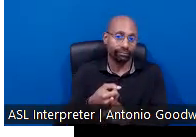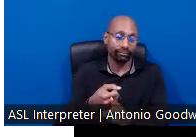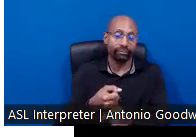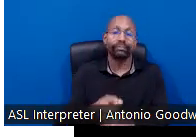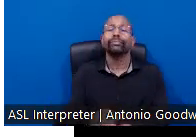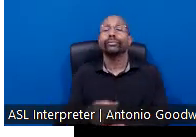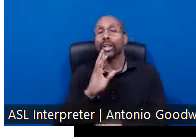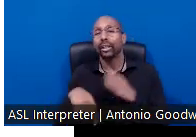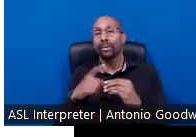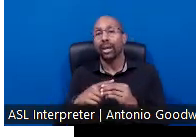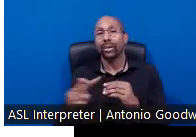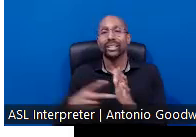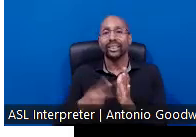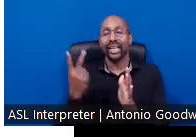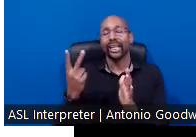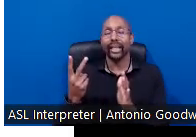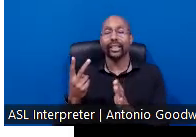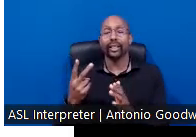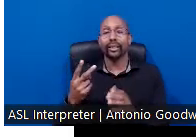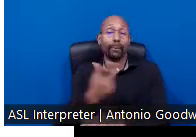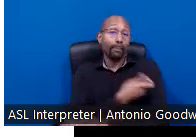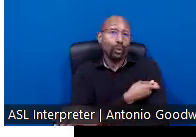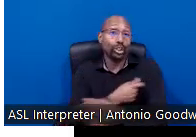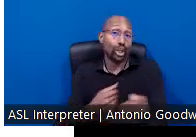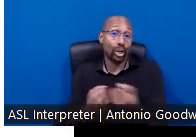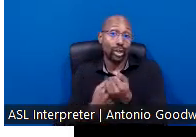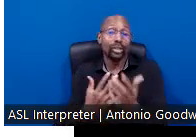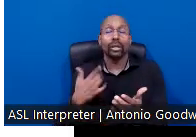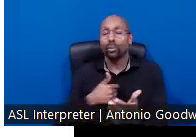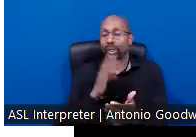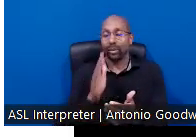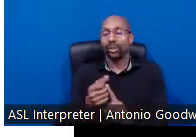about later on, and just go over, overall